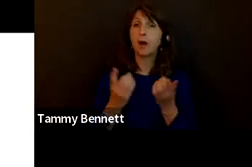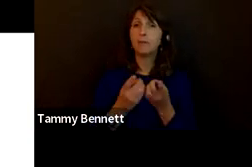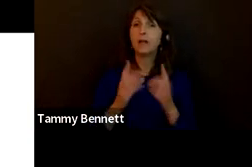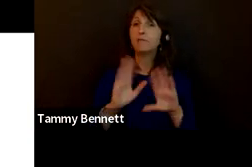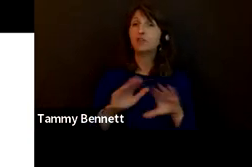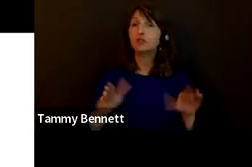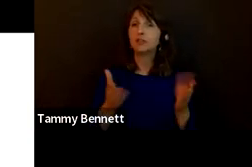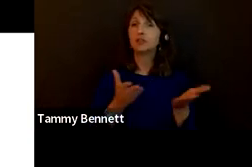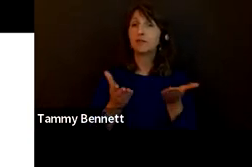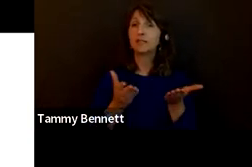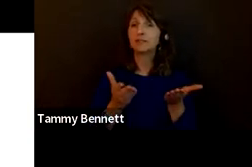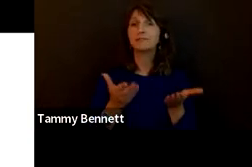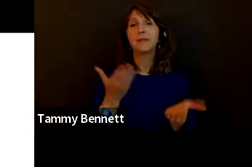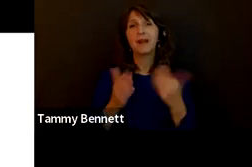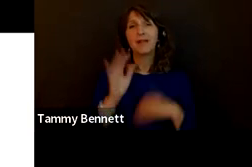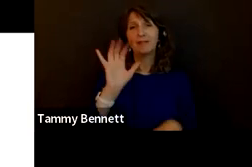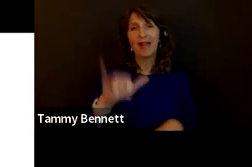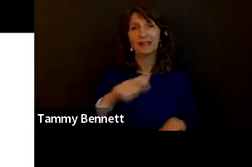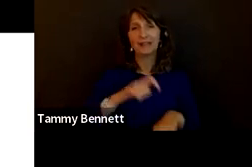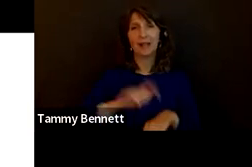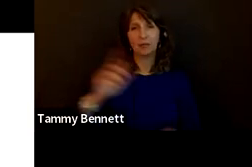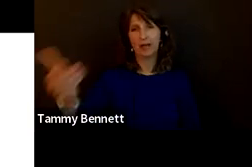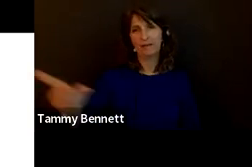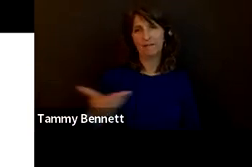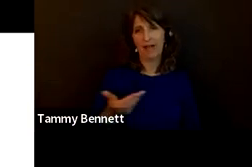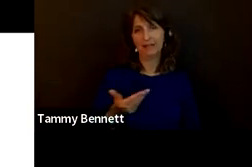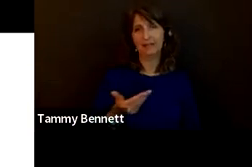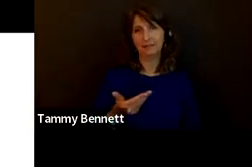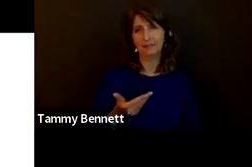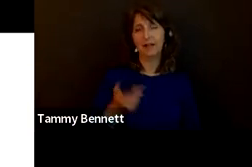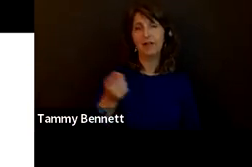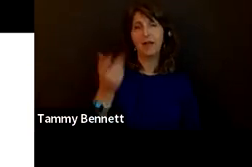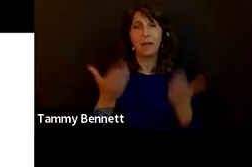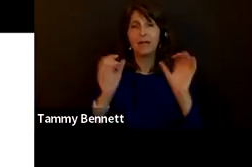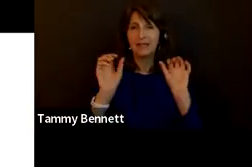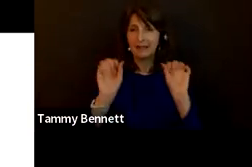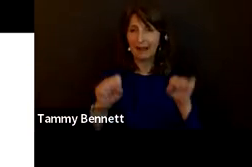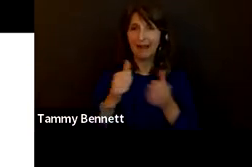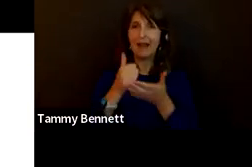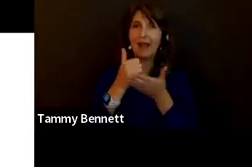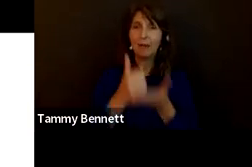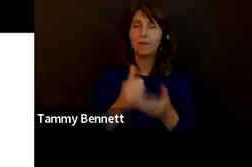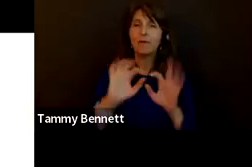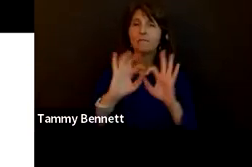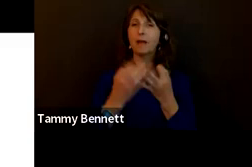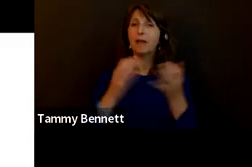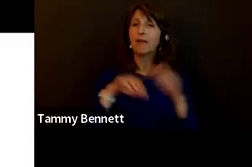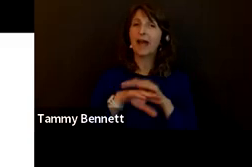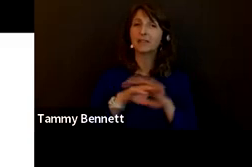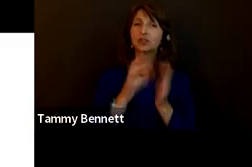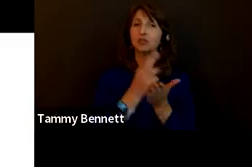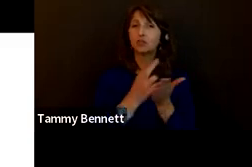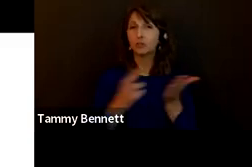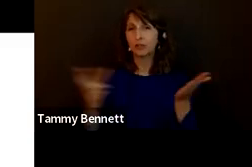Services, this might be the time where you invite them because they may be able to get that family access to resources that the school